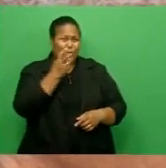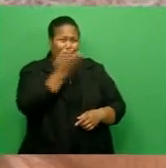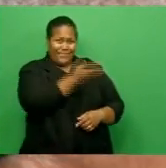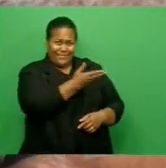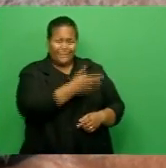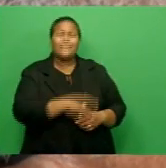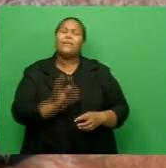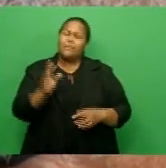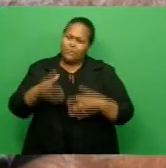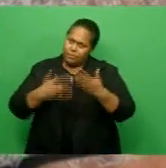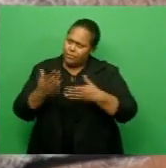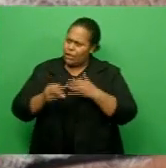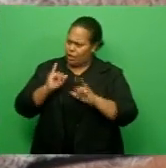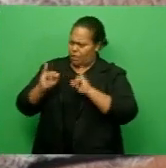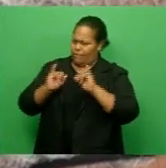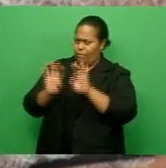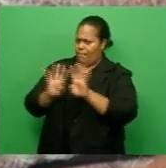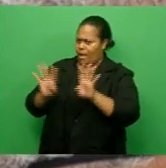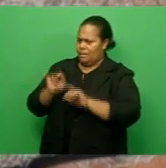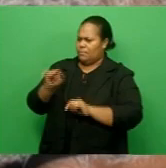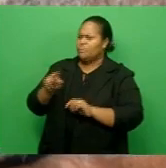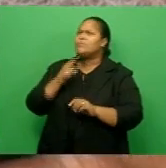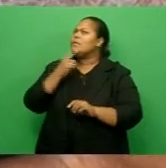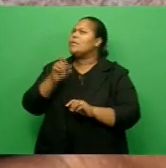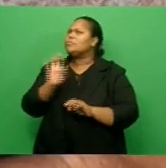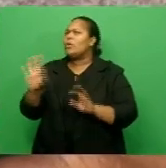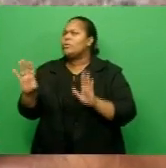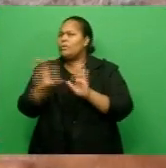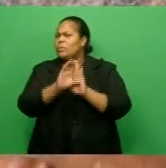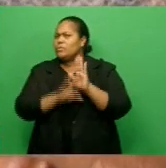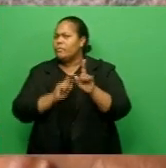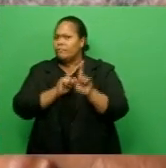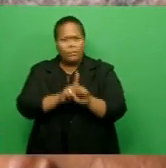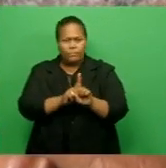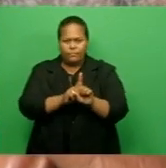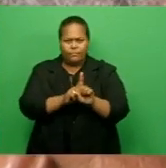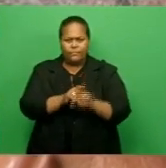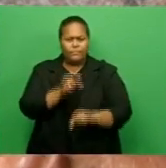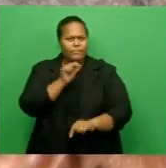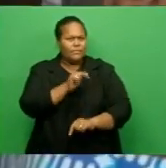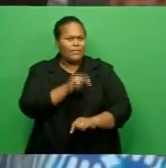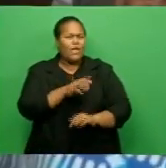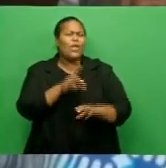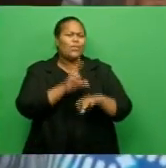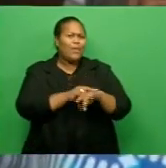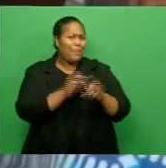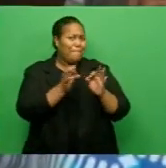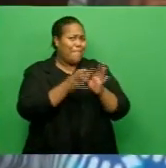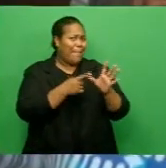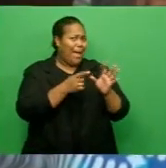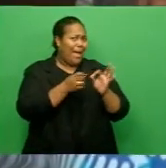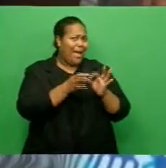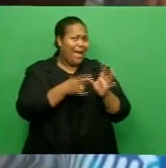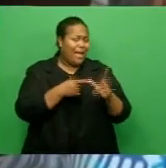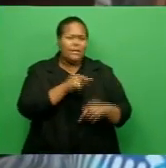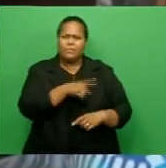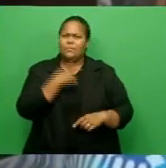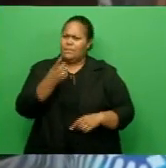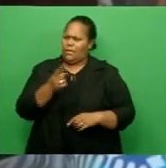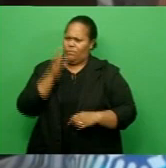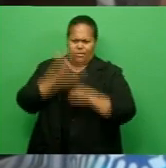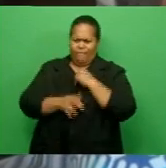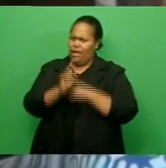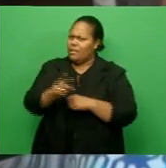panel, saying it is unconstitutional. Dr. Mbamba says he is disappointed that Mbulitavu did not attend his interview on